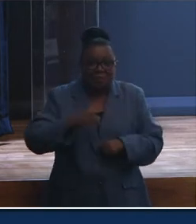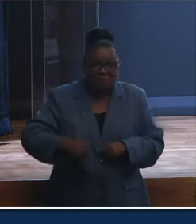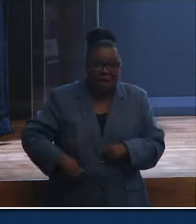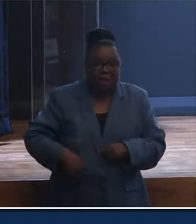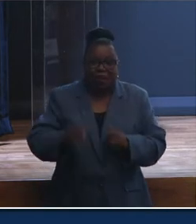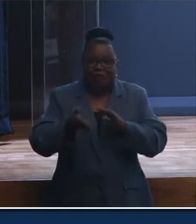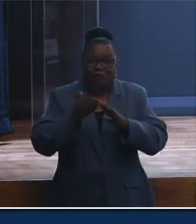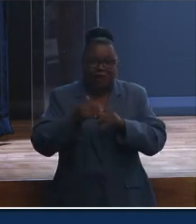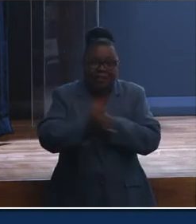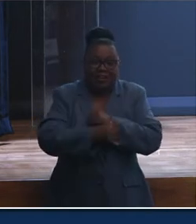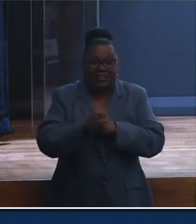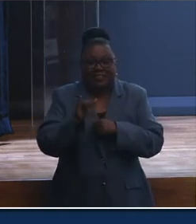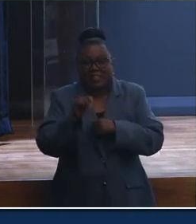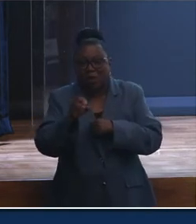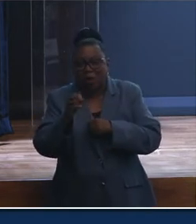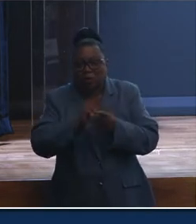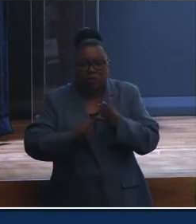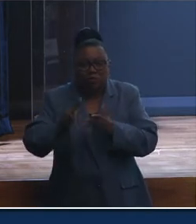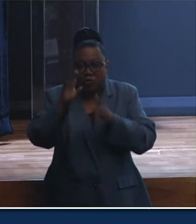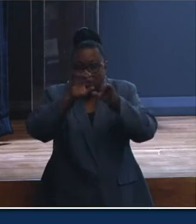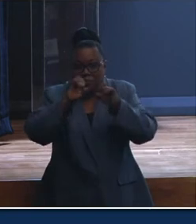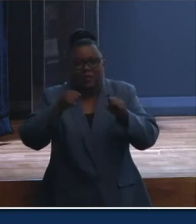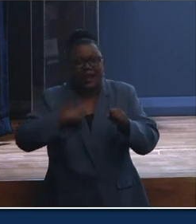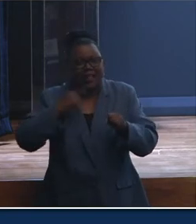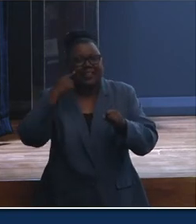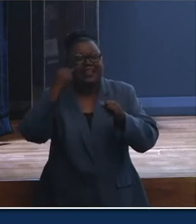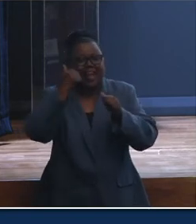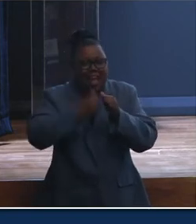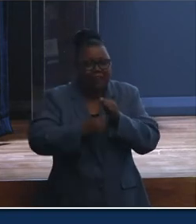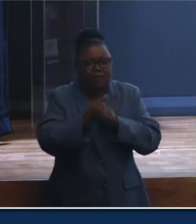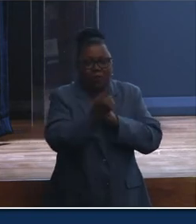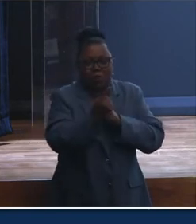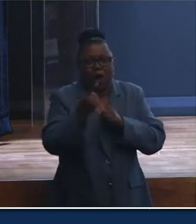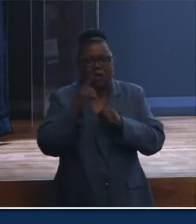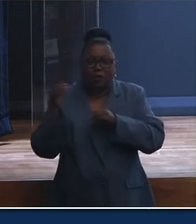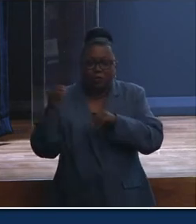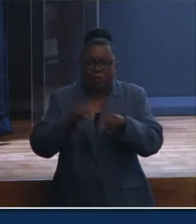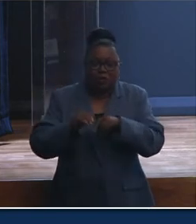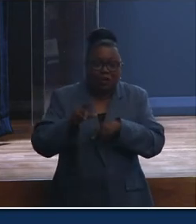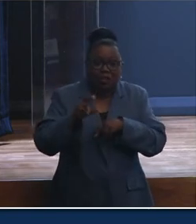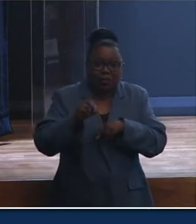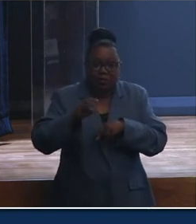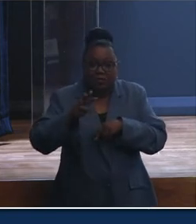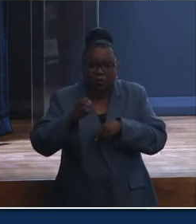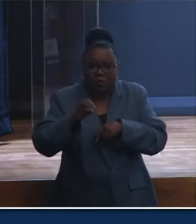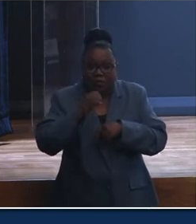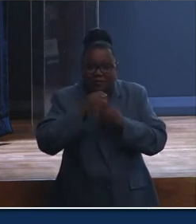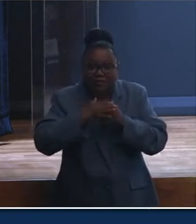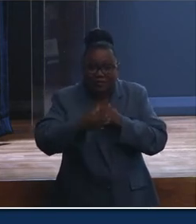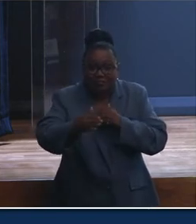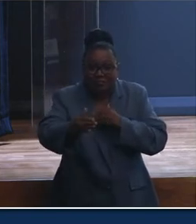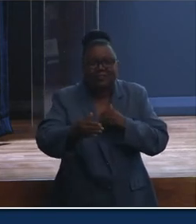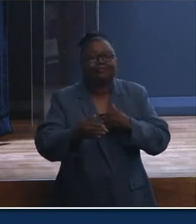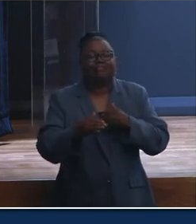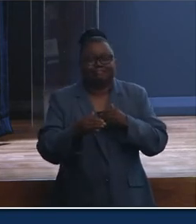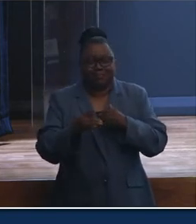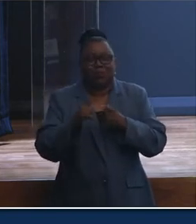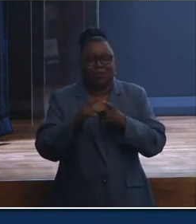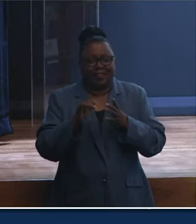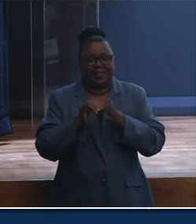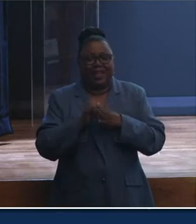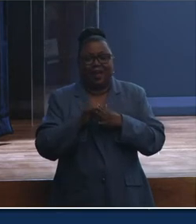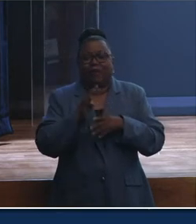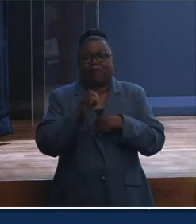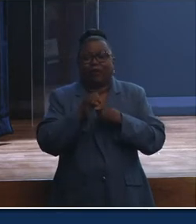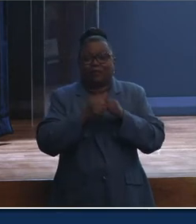running the country, CEOs, university presidents, I think every single one moving into the 30s and 40s and on, when that, you